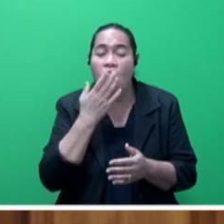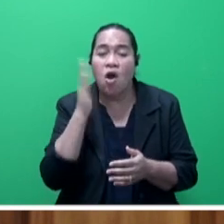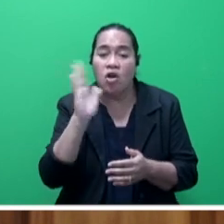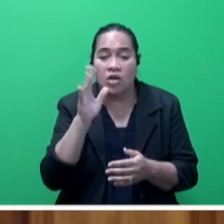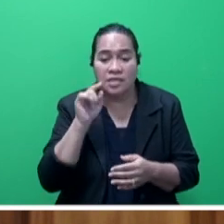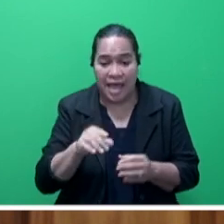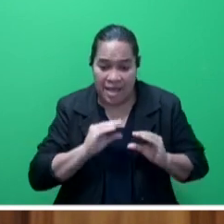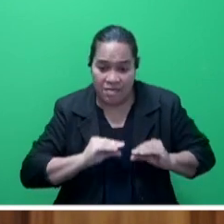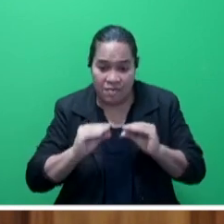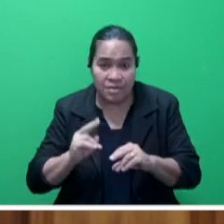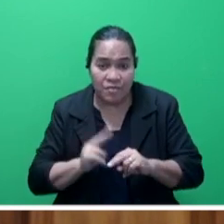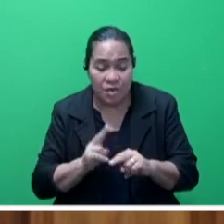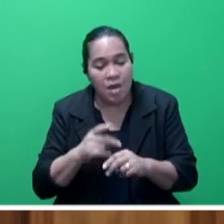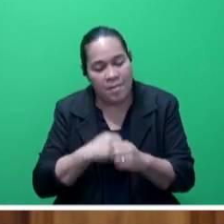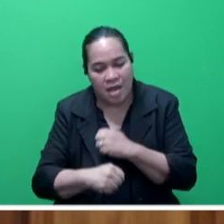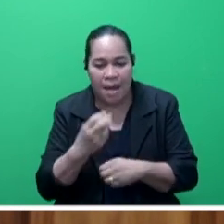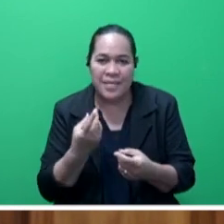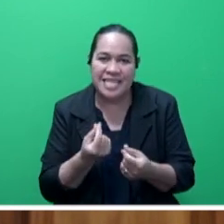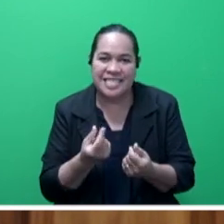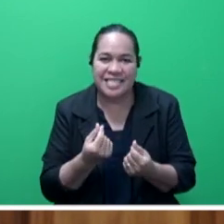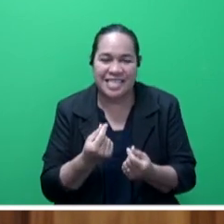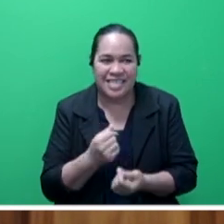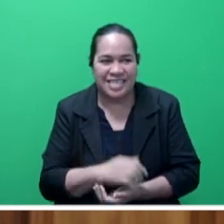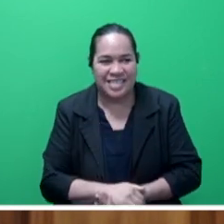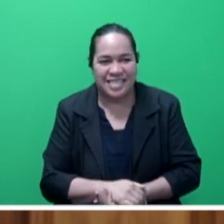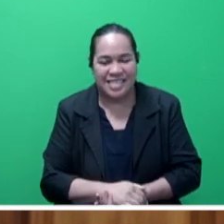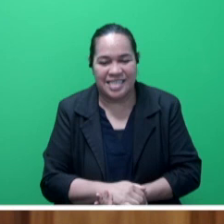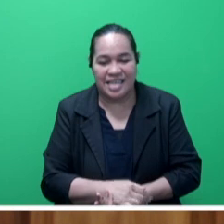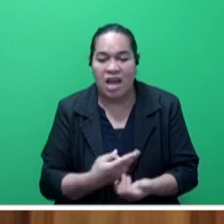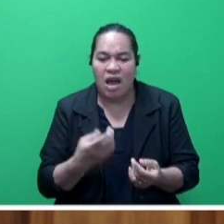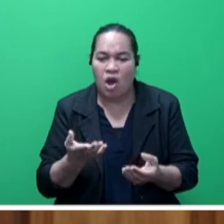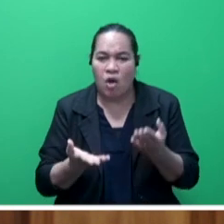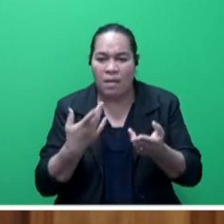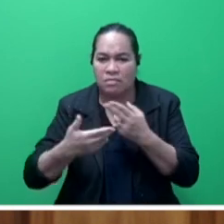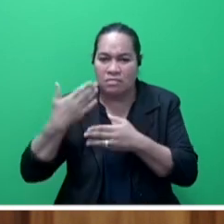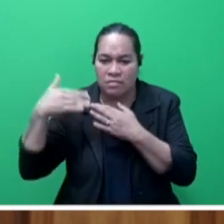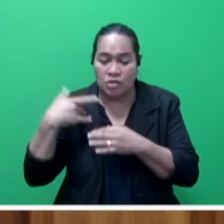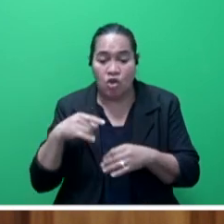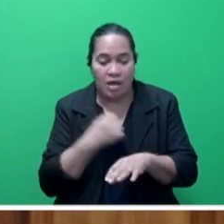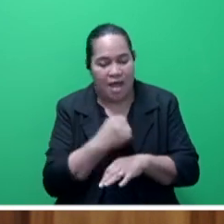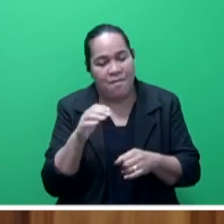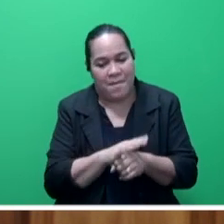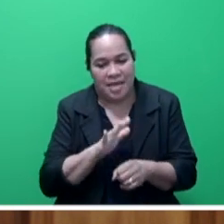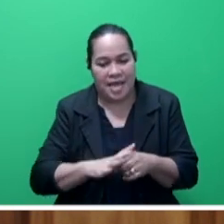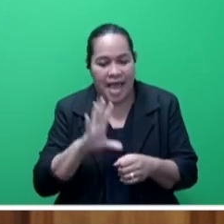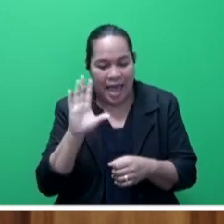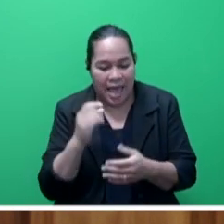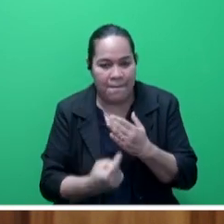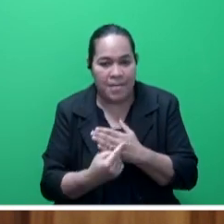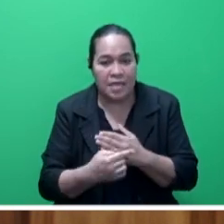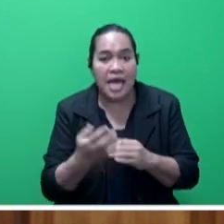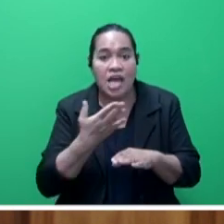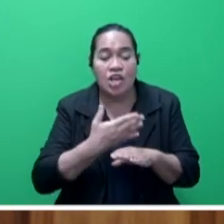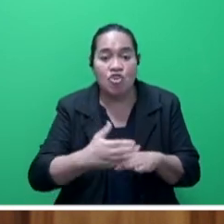become a significantly easier thing to do rather than in our history. The government, sir, is making that happen. The new Investment Act will mean